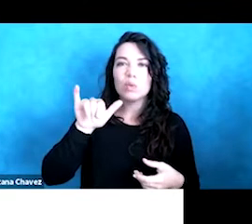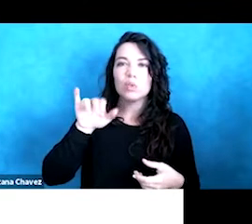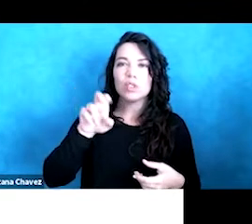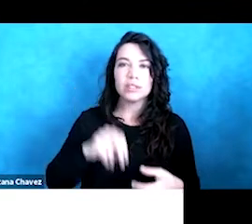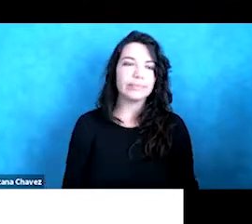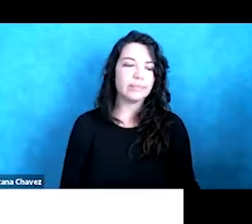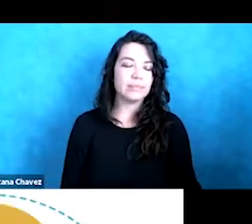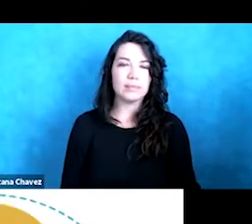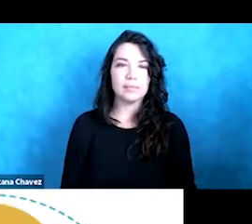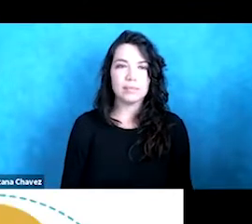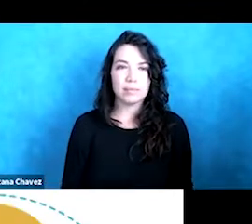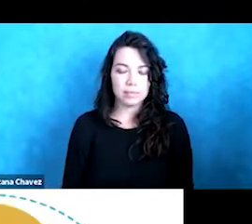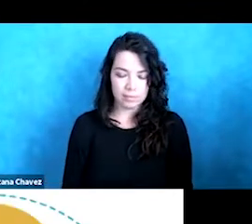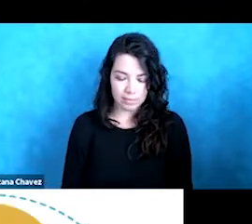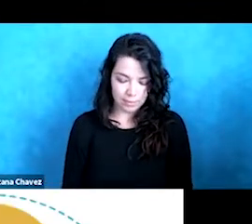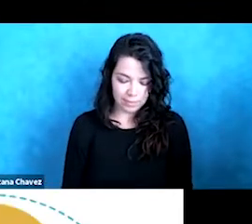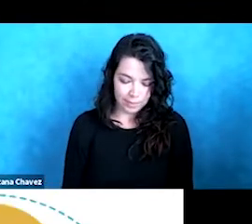please.